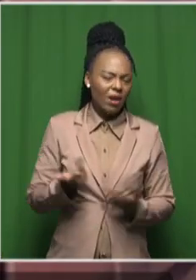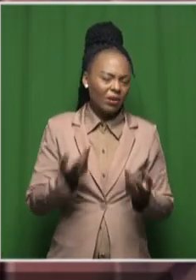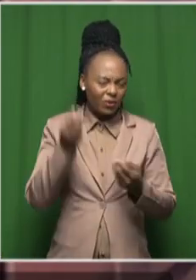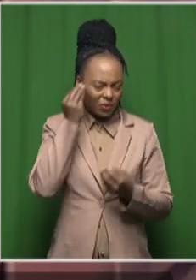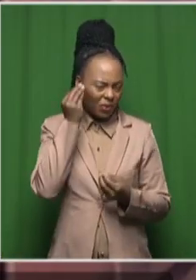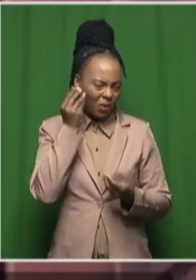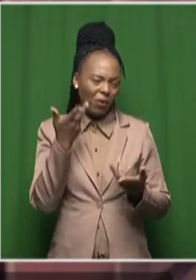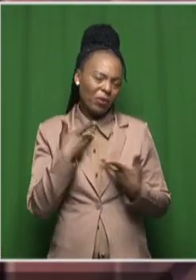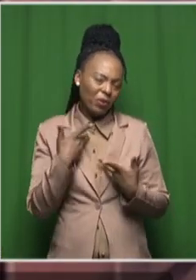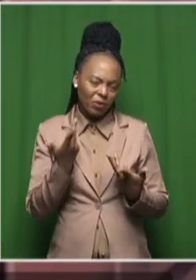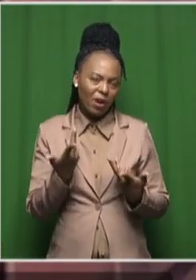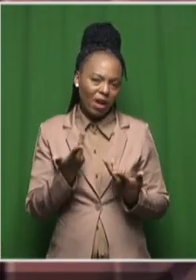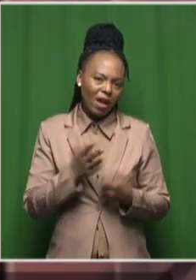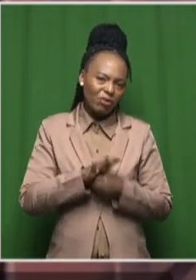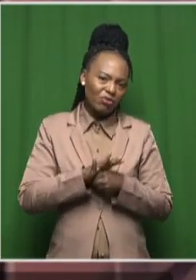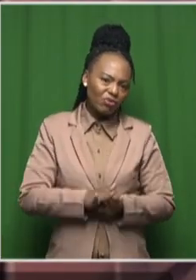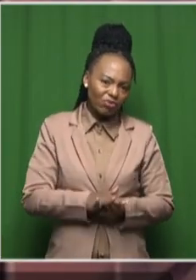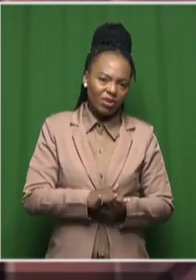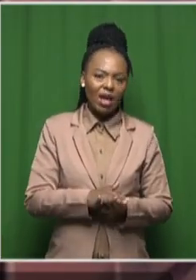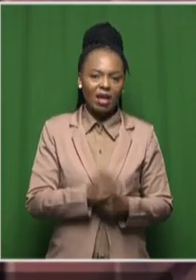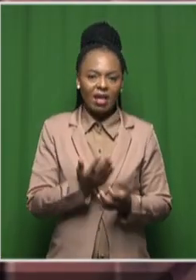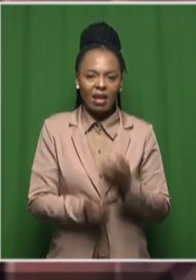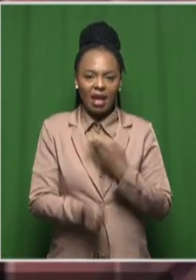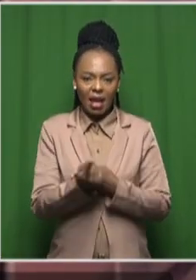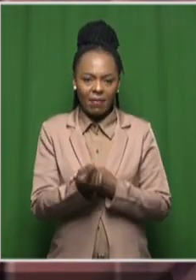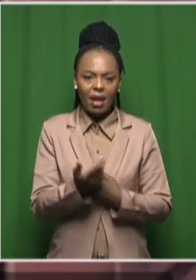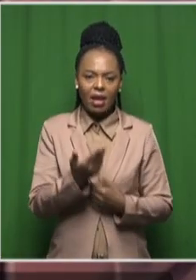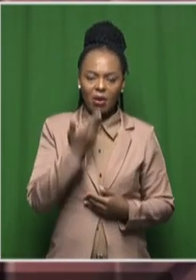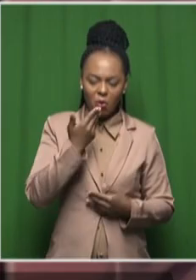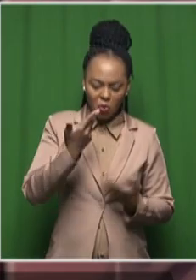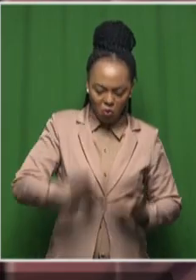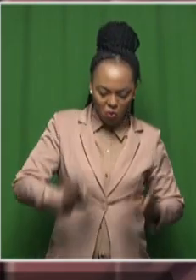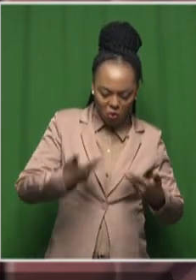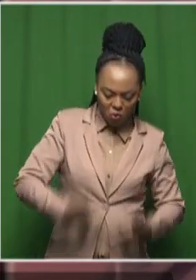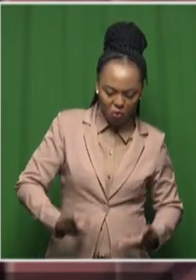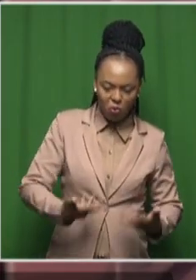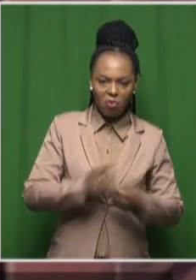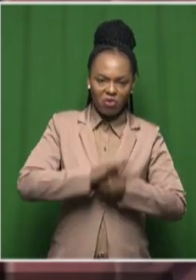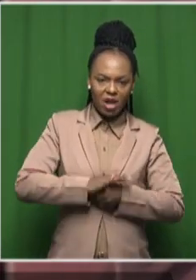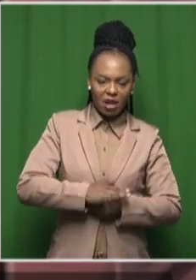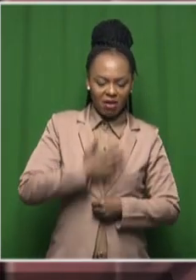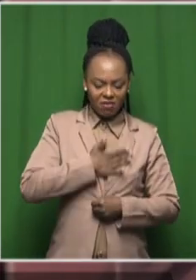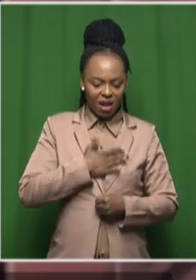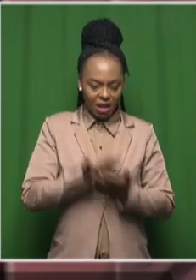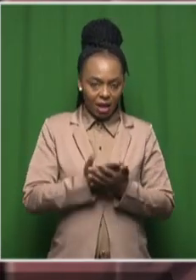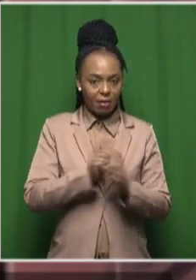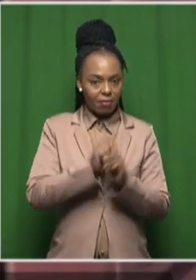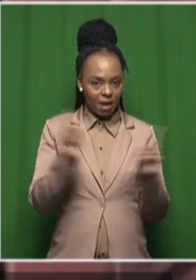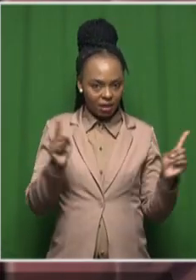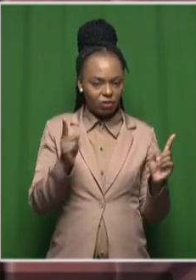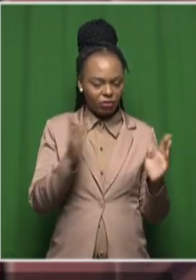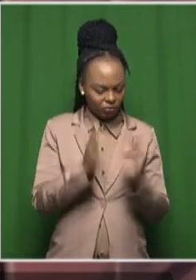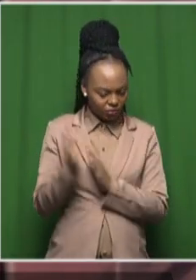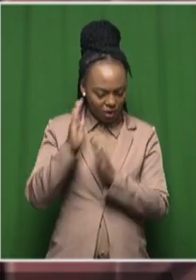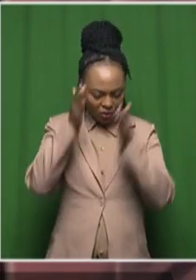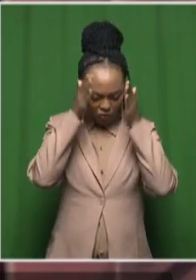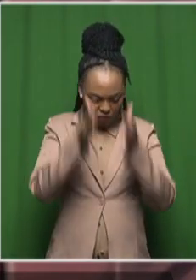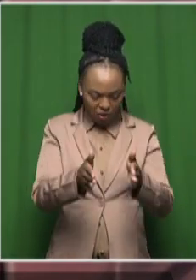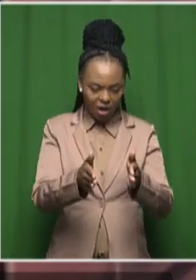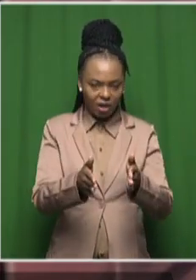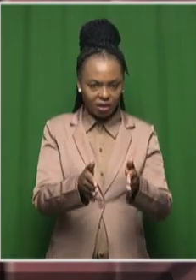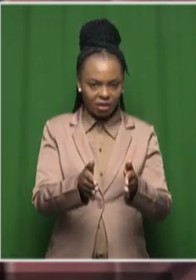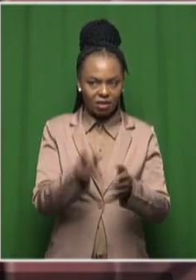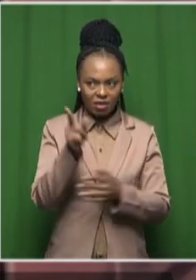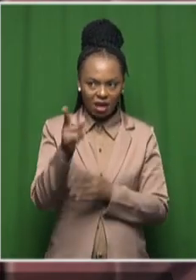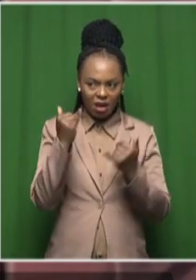around, who you are, they're always going to be pressures, but you have to be so focused and not let this